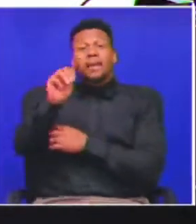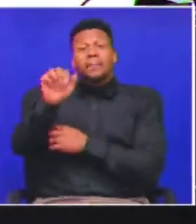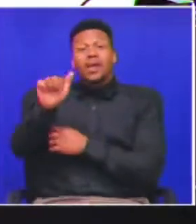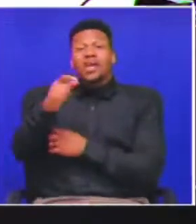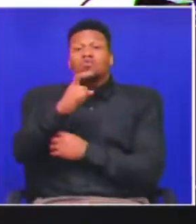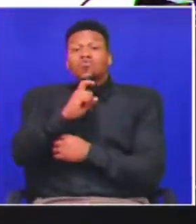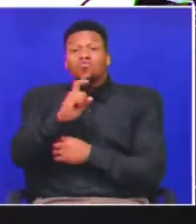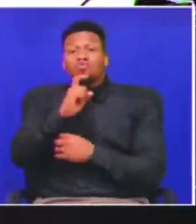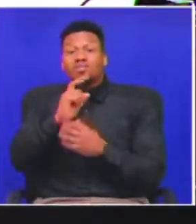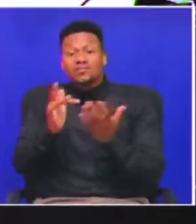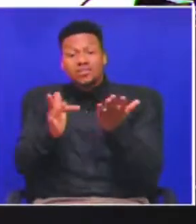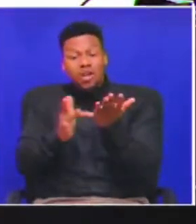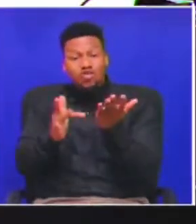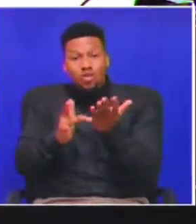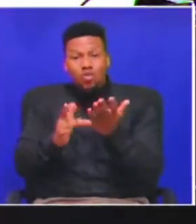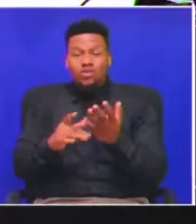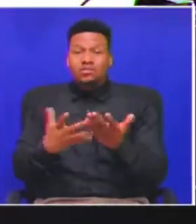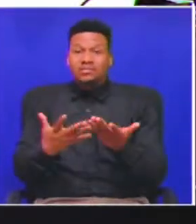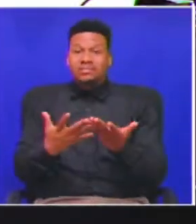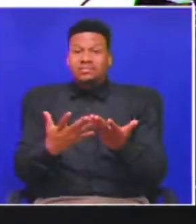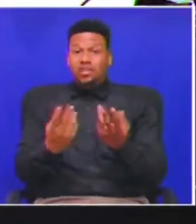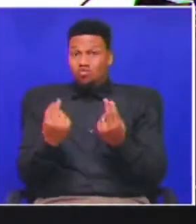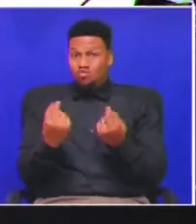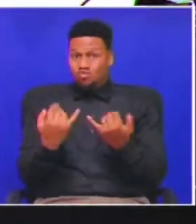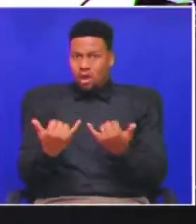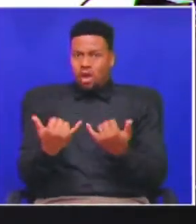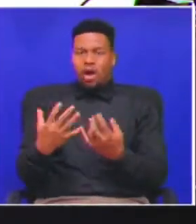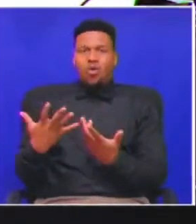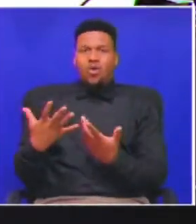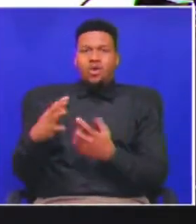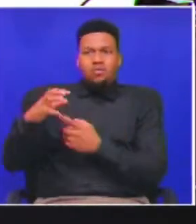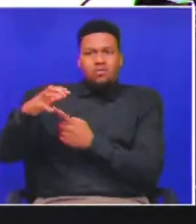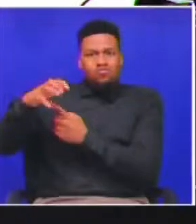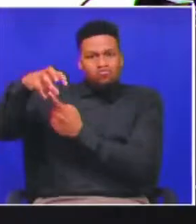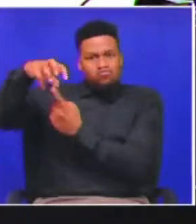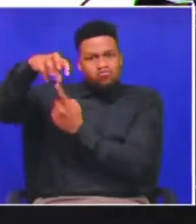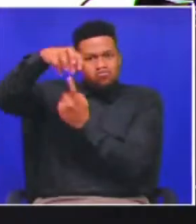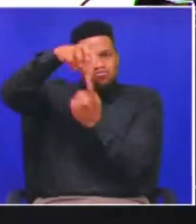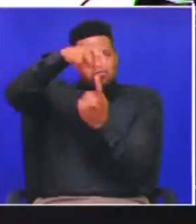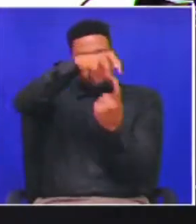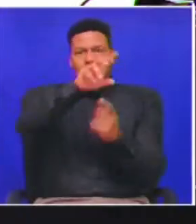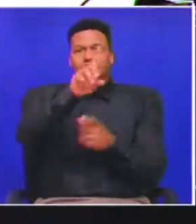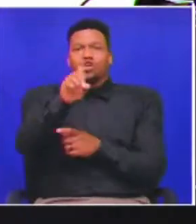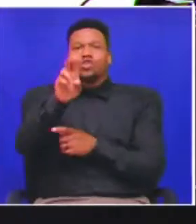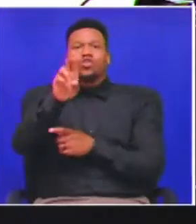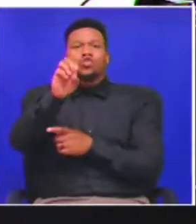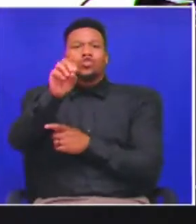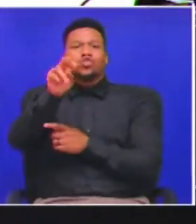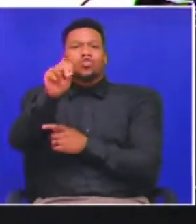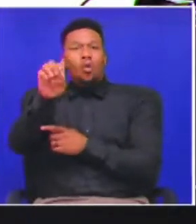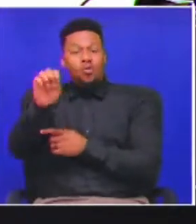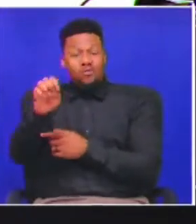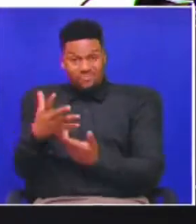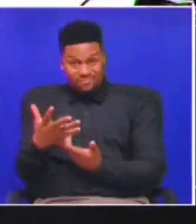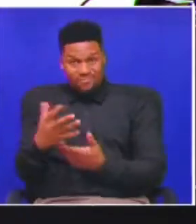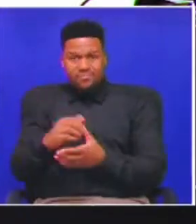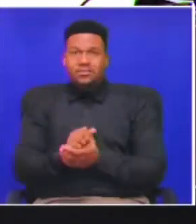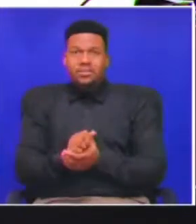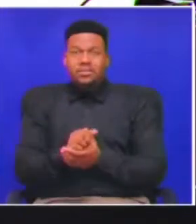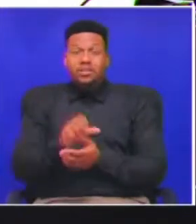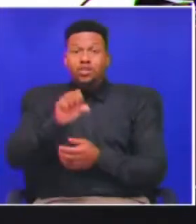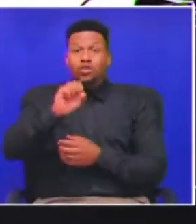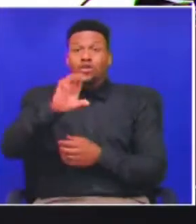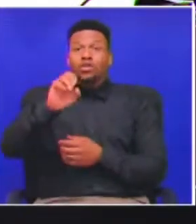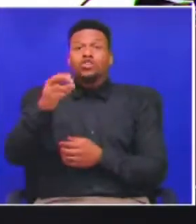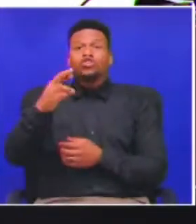utilization of drones. Minister Schreiber has also related to me how the utilization